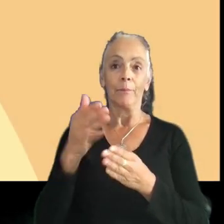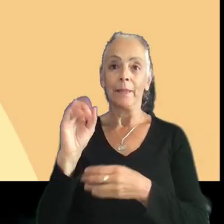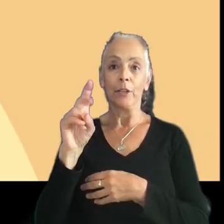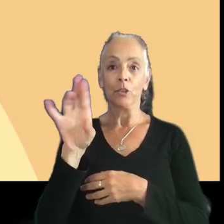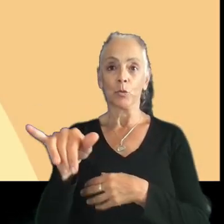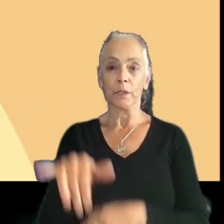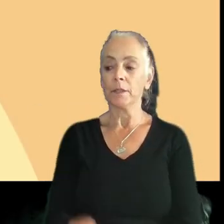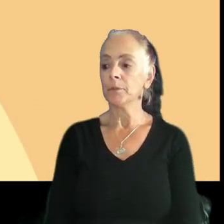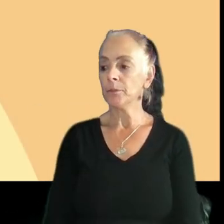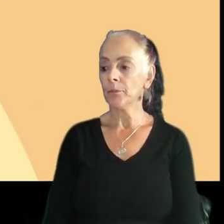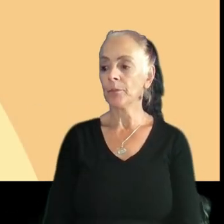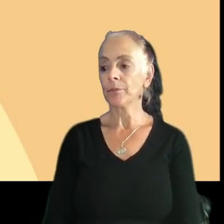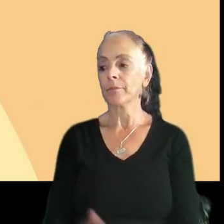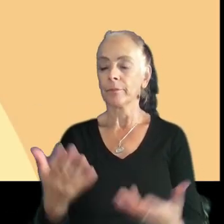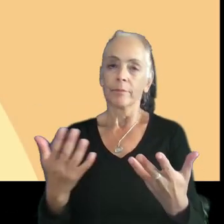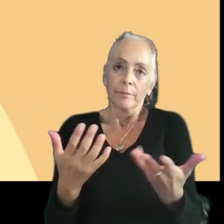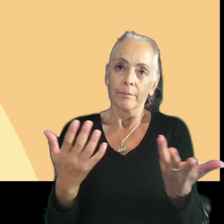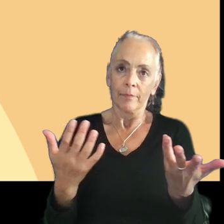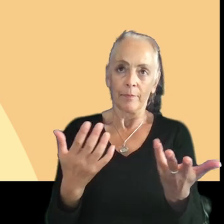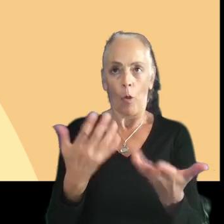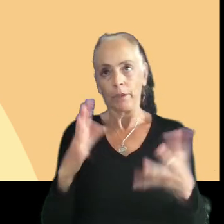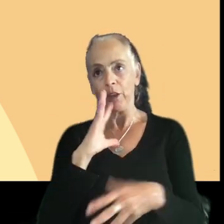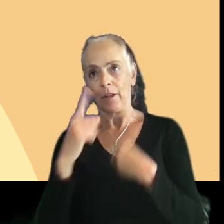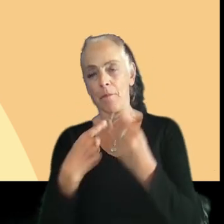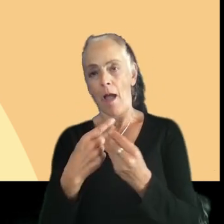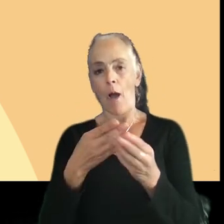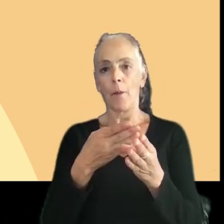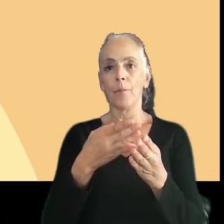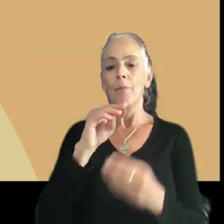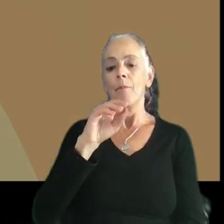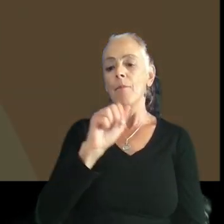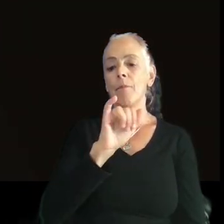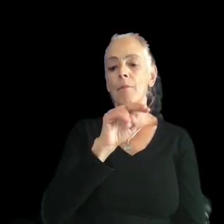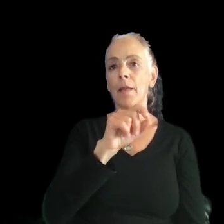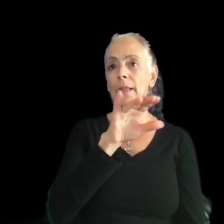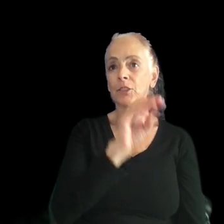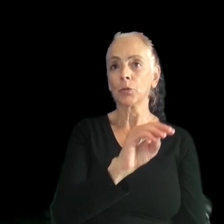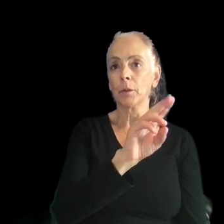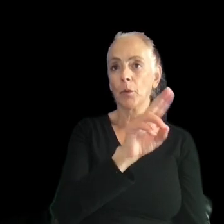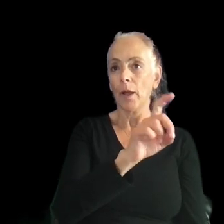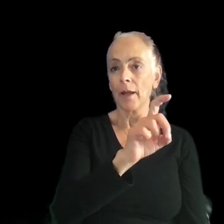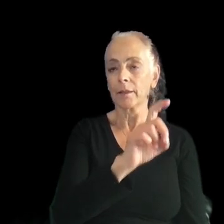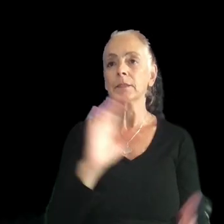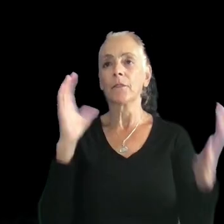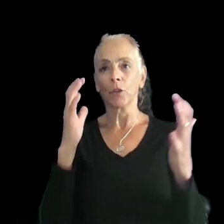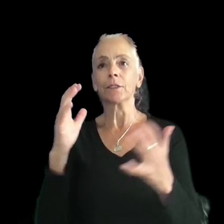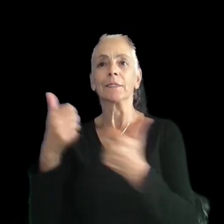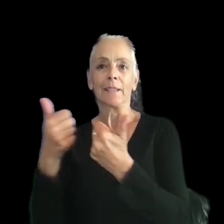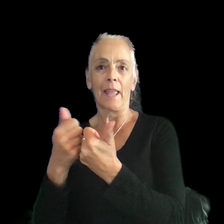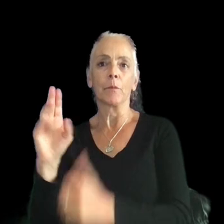segue to what we're already talking about mainstream ux versus game ux i think we kind of answered